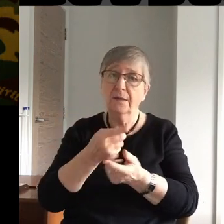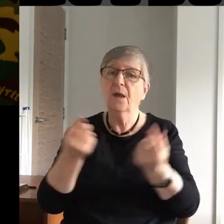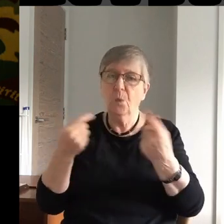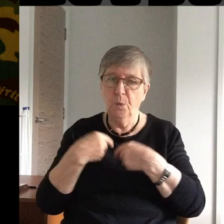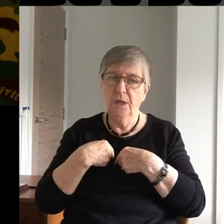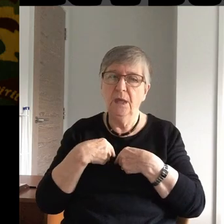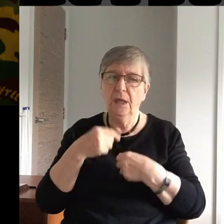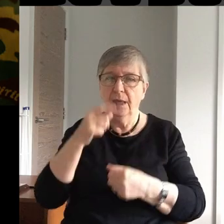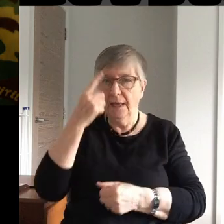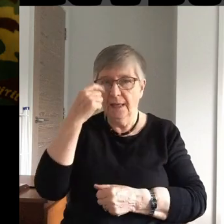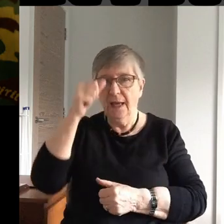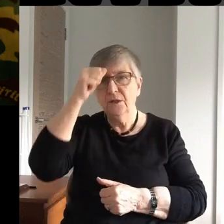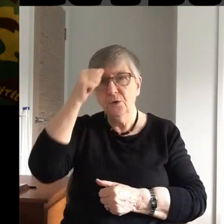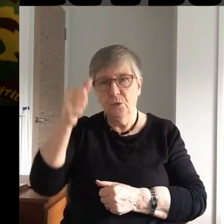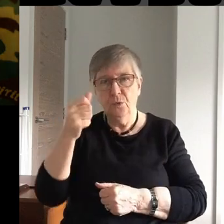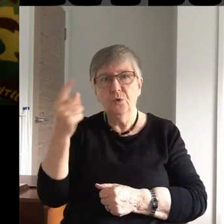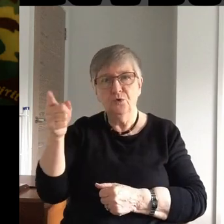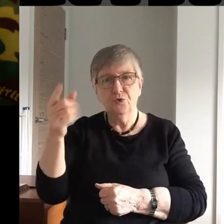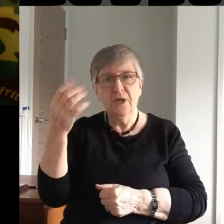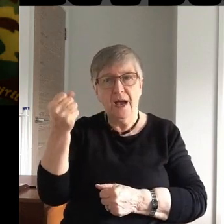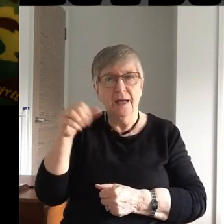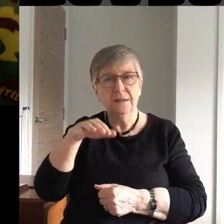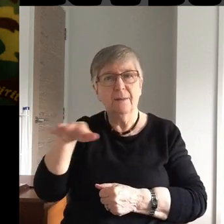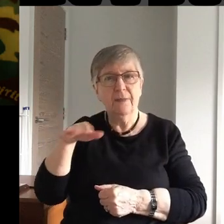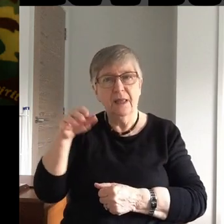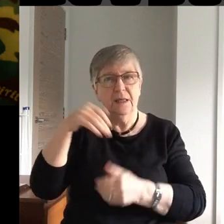she has her place in the kingdom of God.